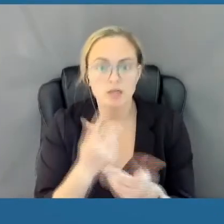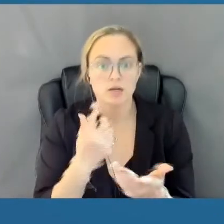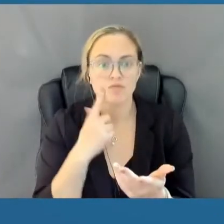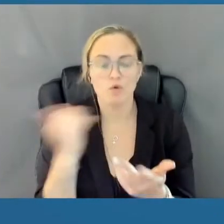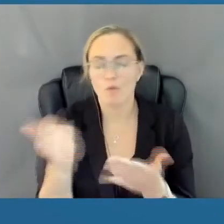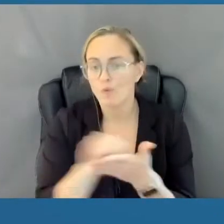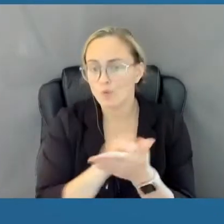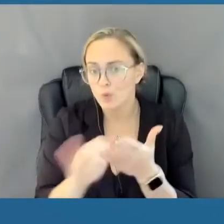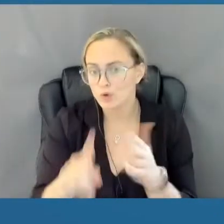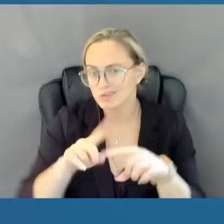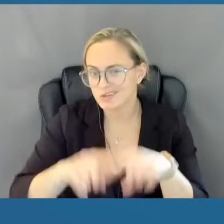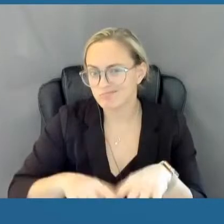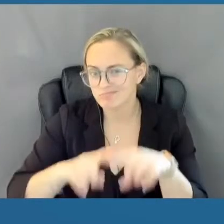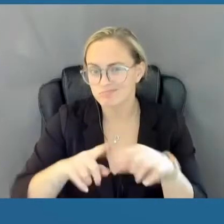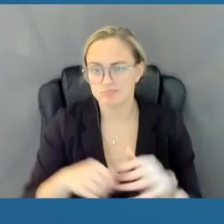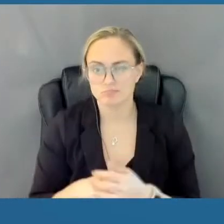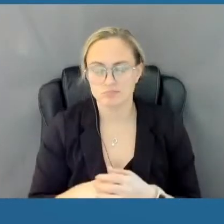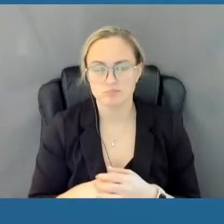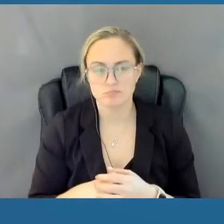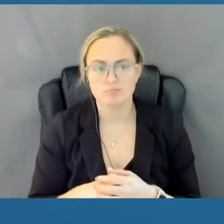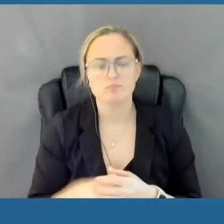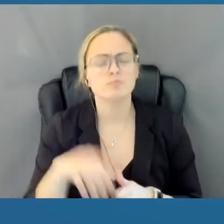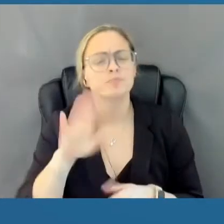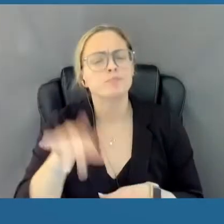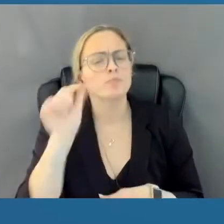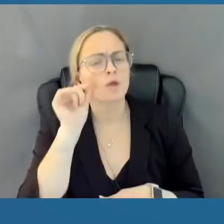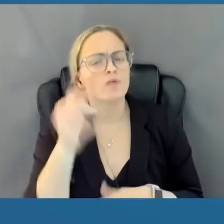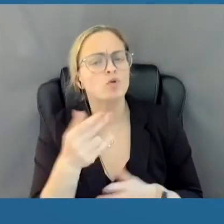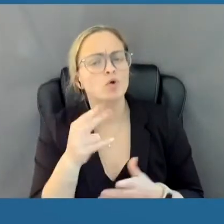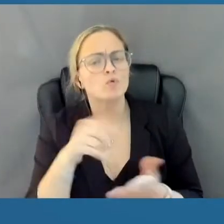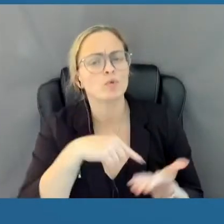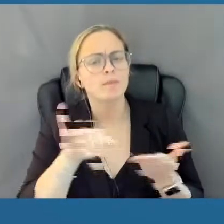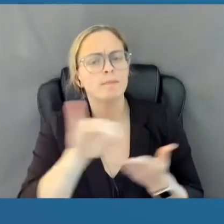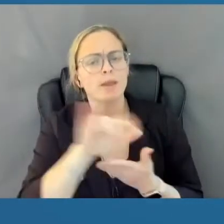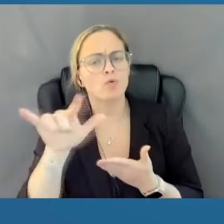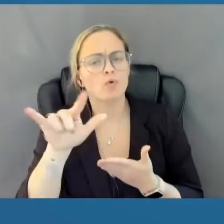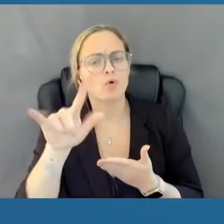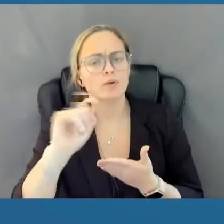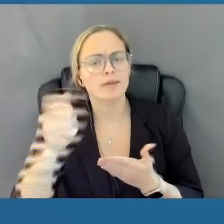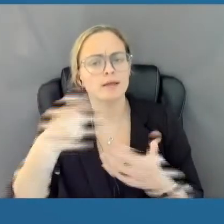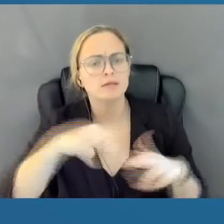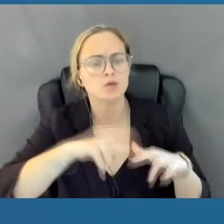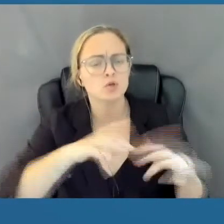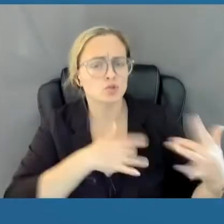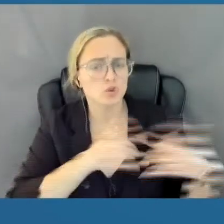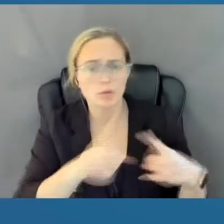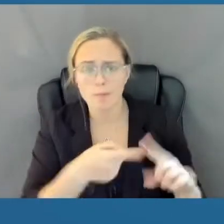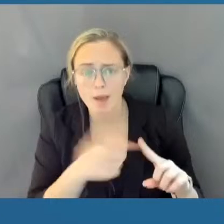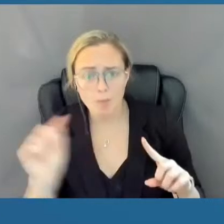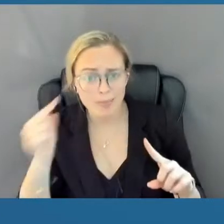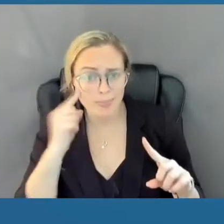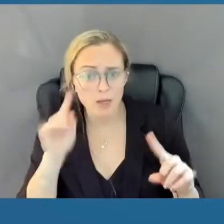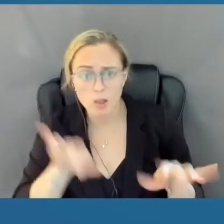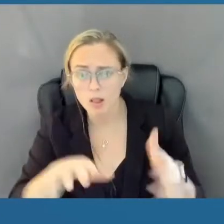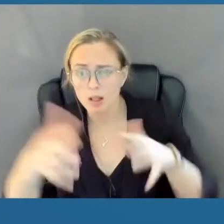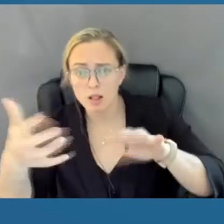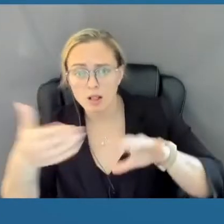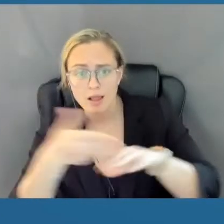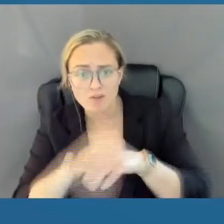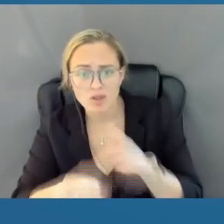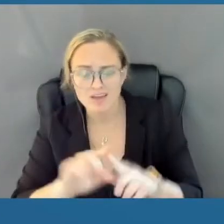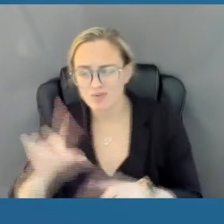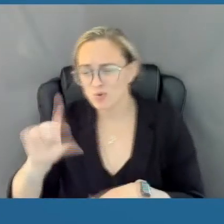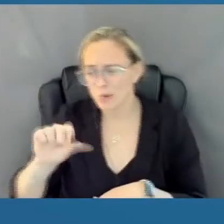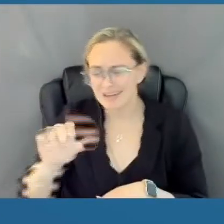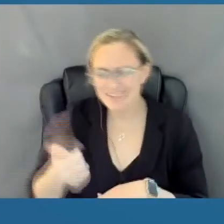who rely on it. Governor, on the MTA payroll tax increase, are you concerned about any sort of political fallout from this? Back in 2010, when they did